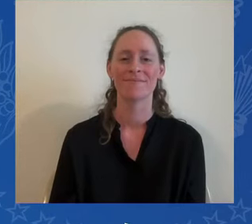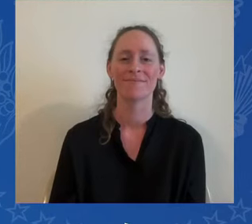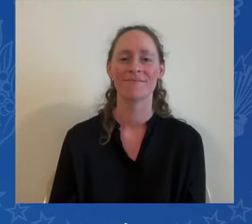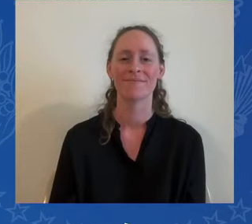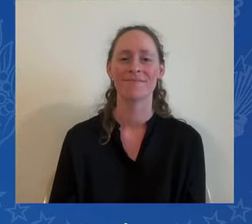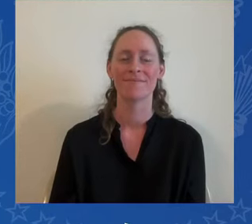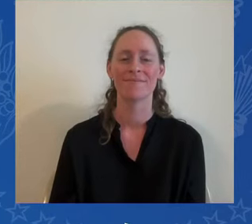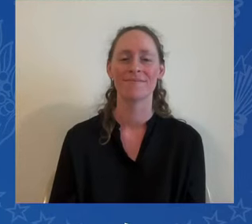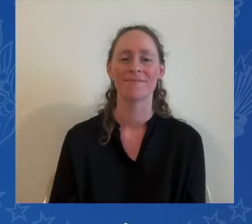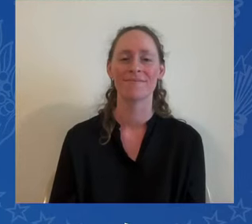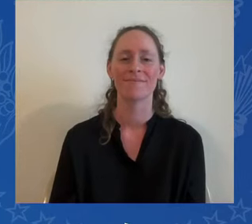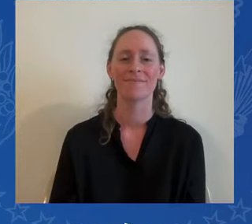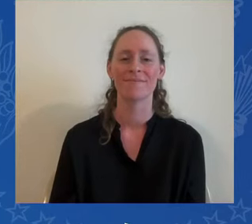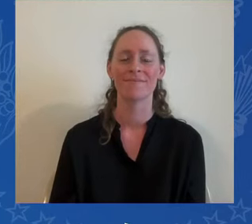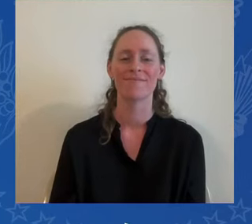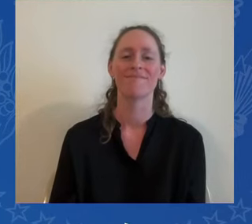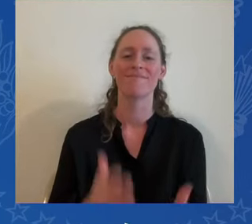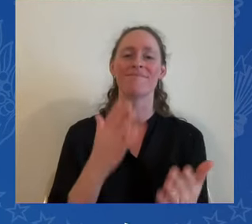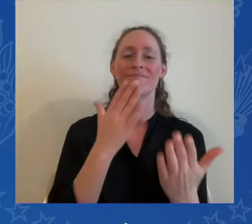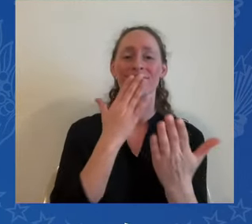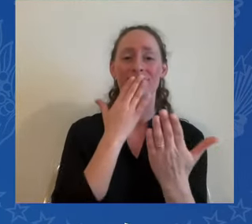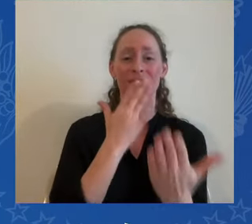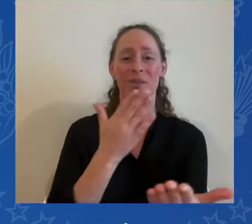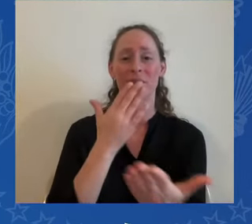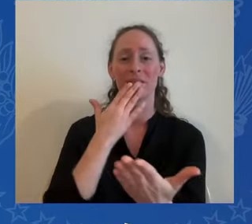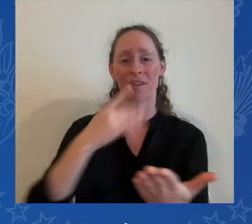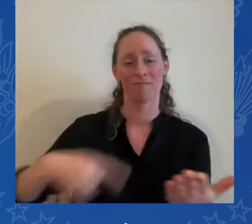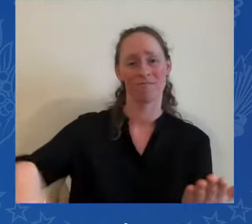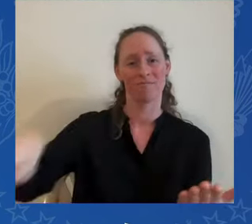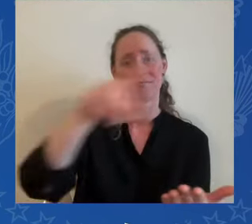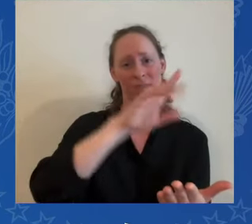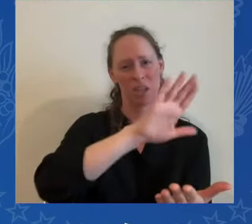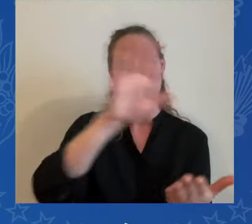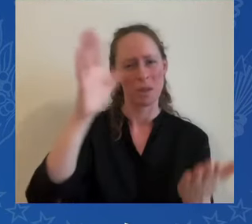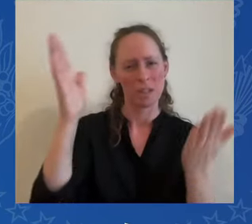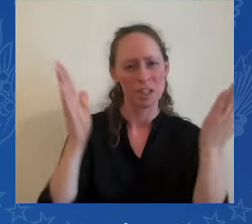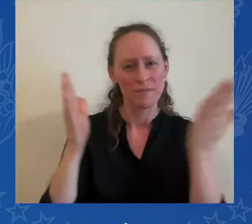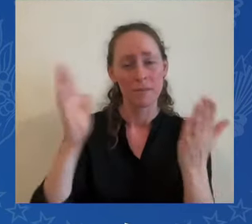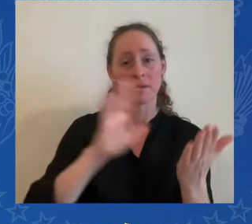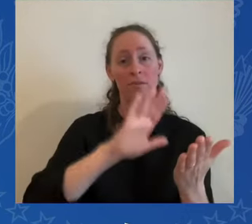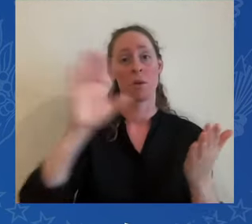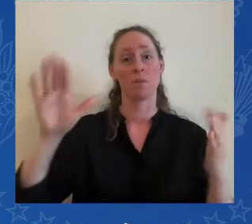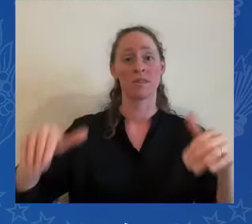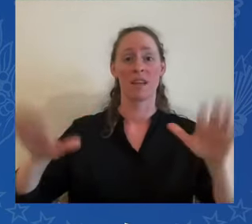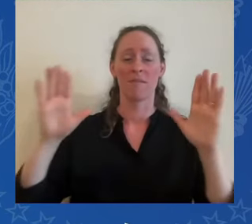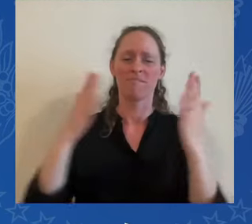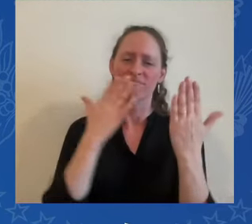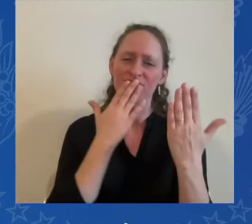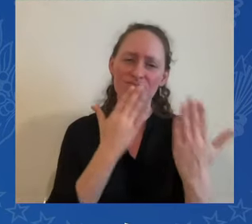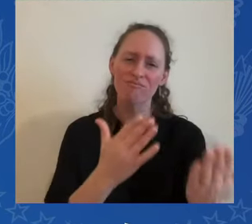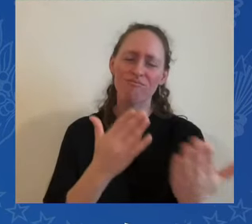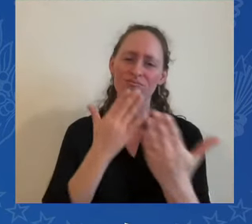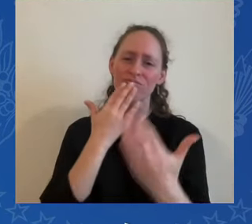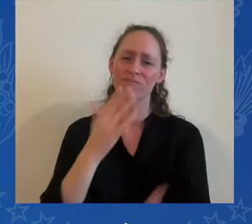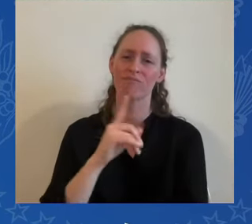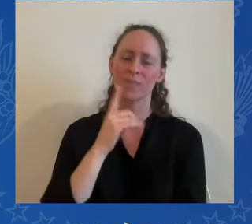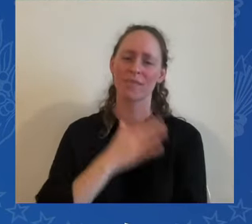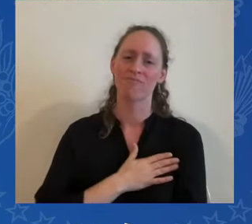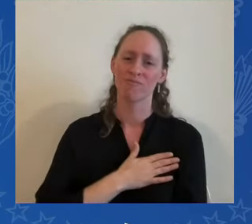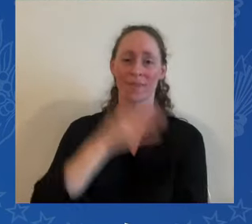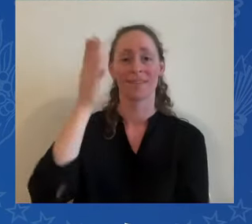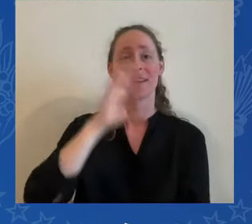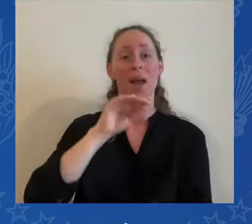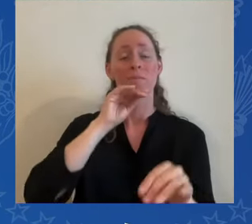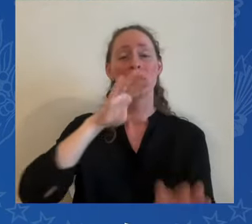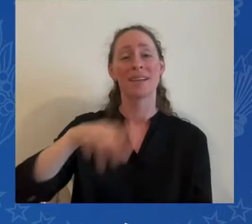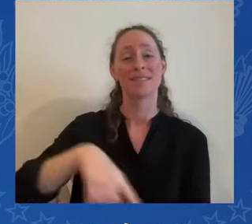Well, thank you all for your service and your sacrifice, and I mean this sincerely. May God bless you and your families. America